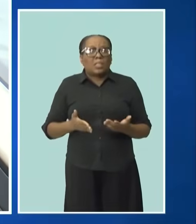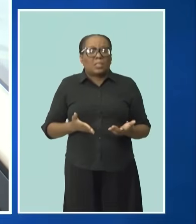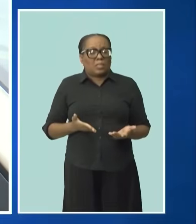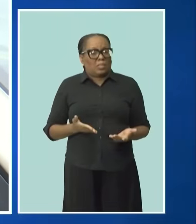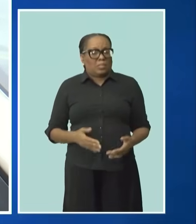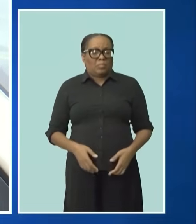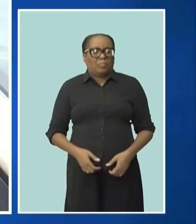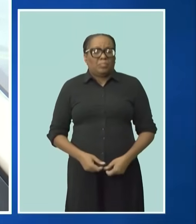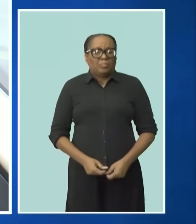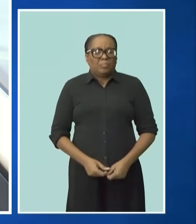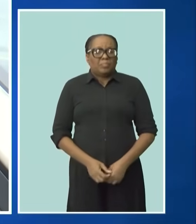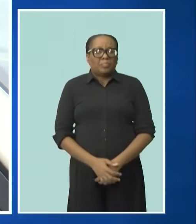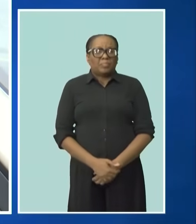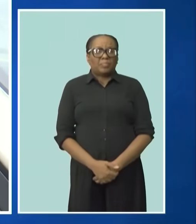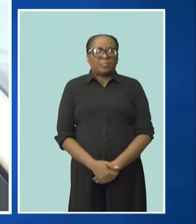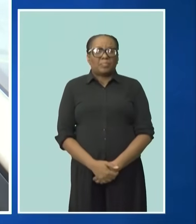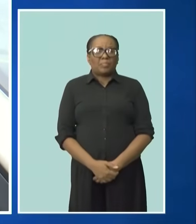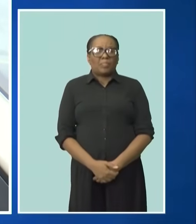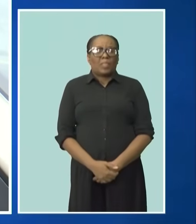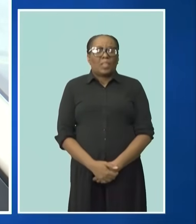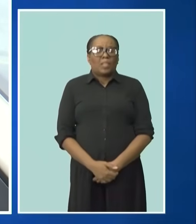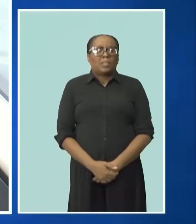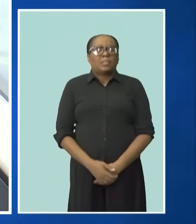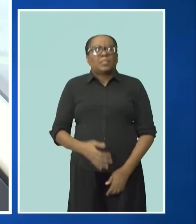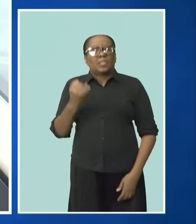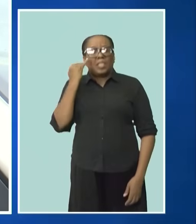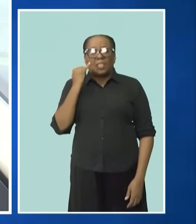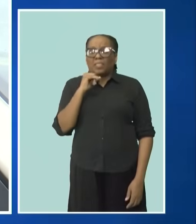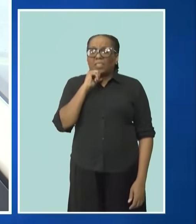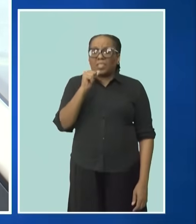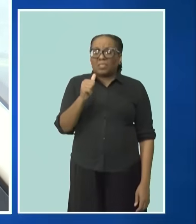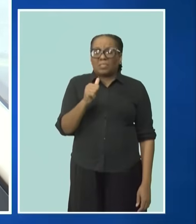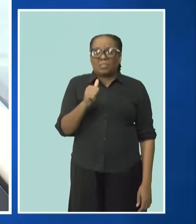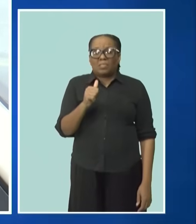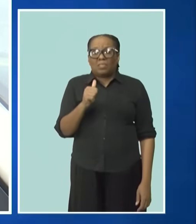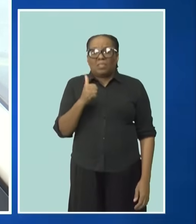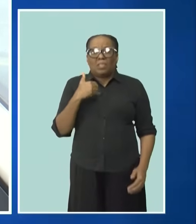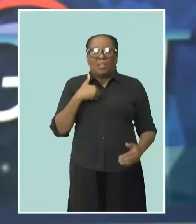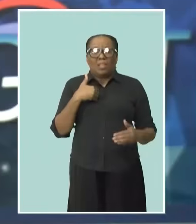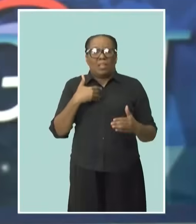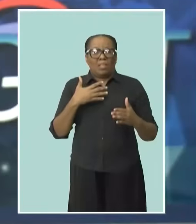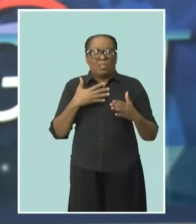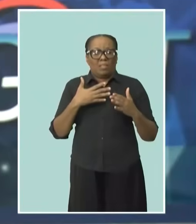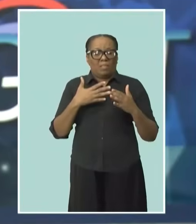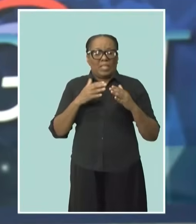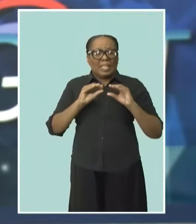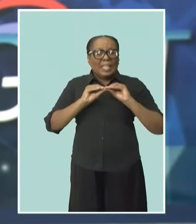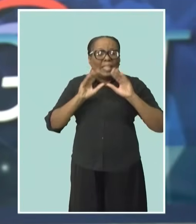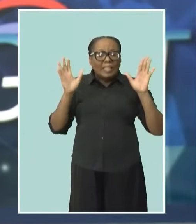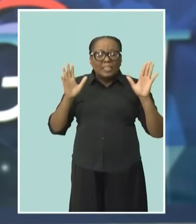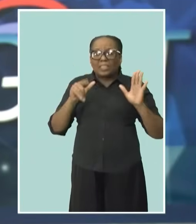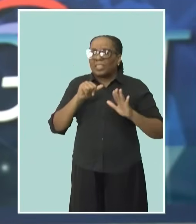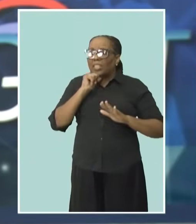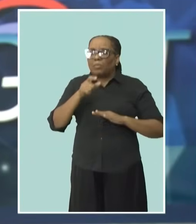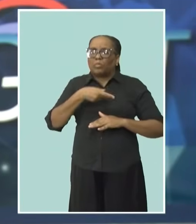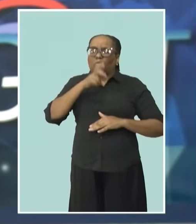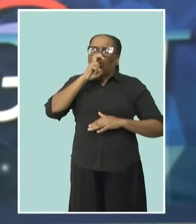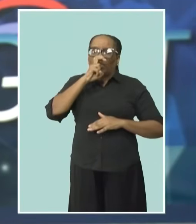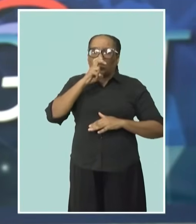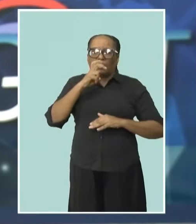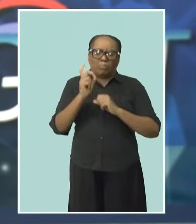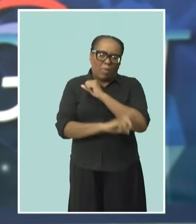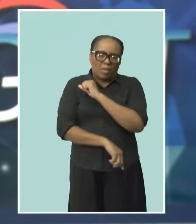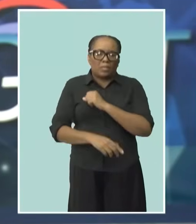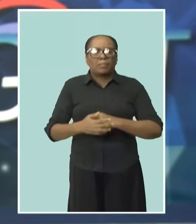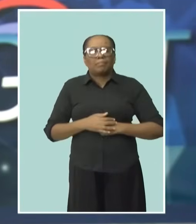shouldn't be a stiff fine for it. That's the way I see it. Well, coming up on Newsnight, the